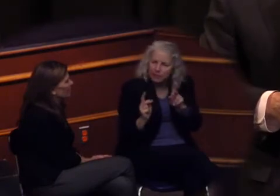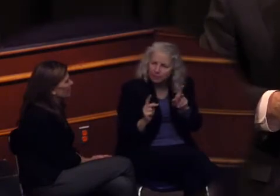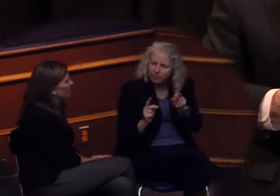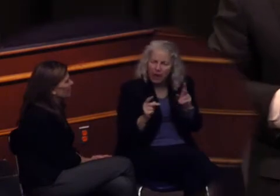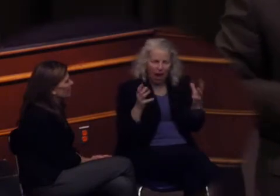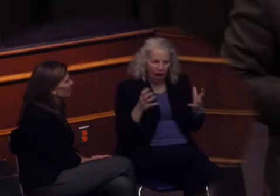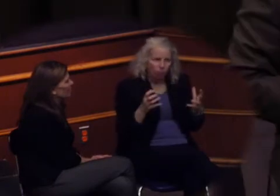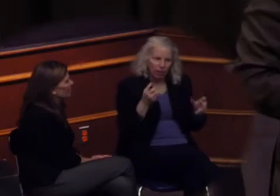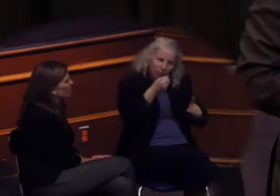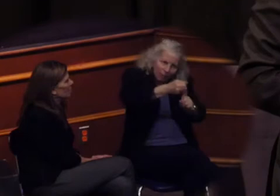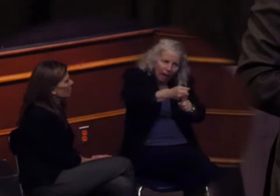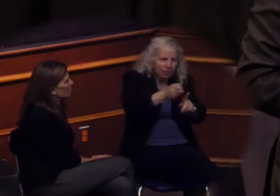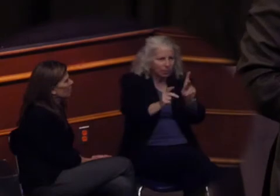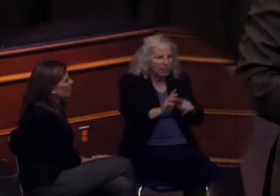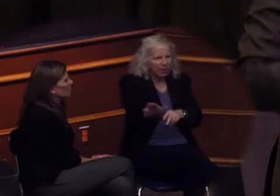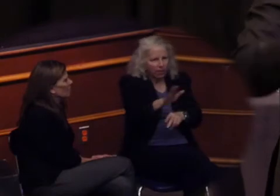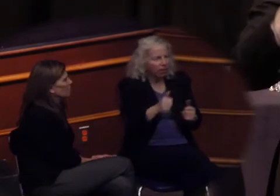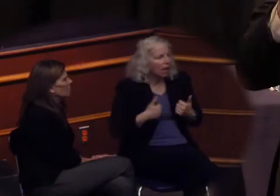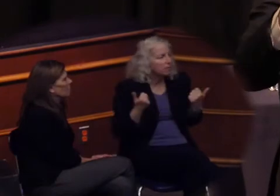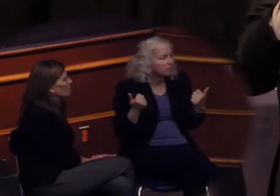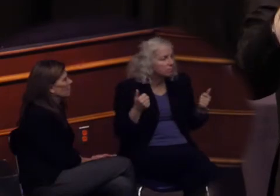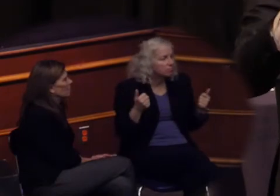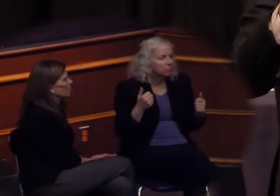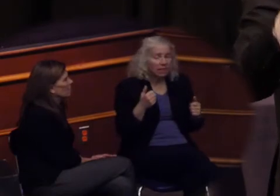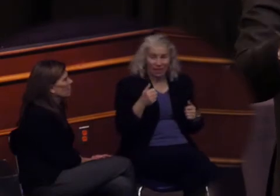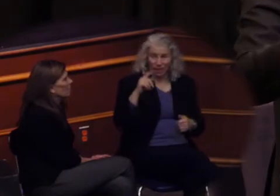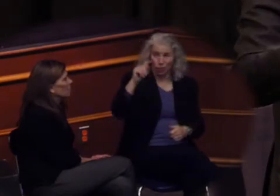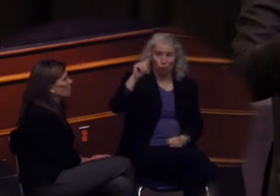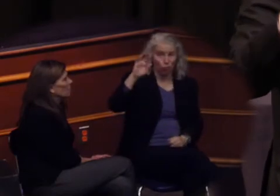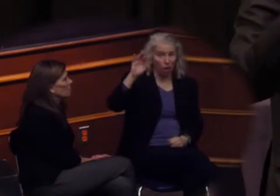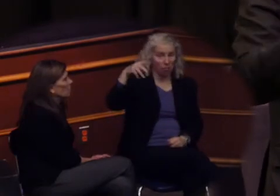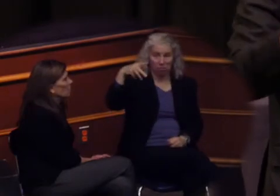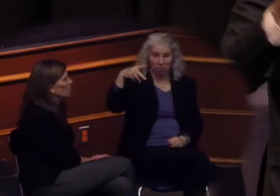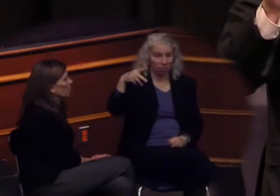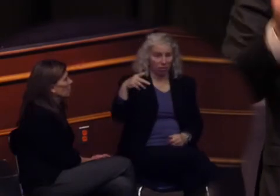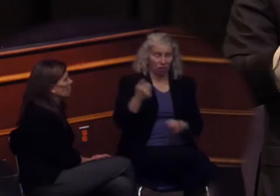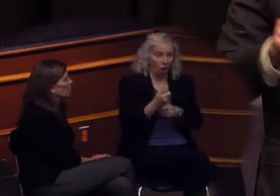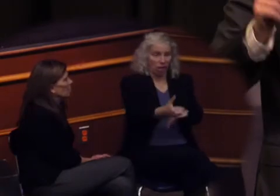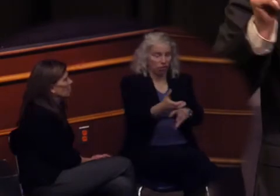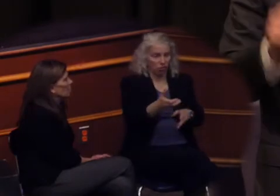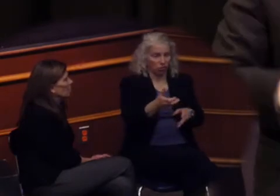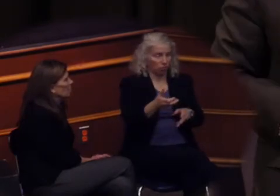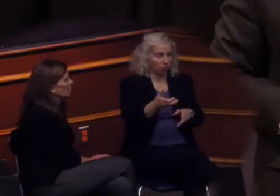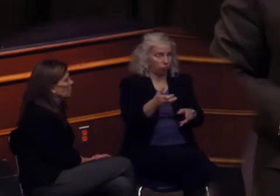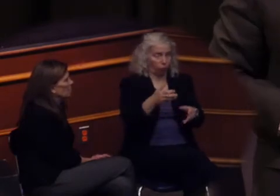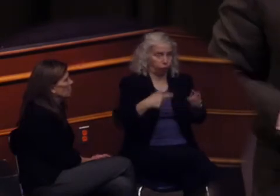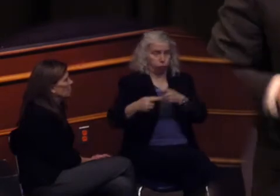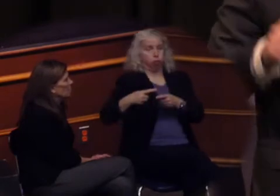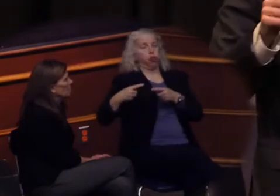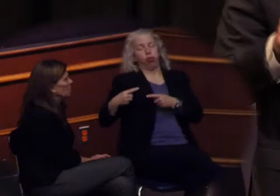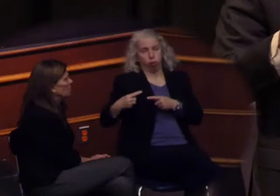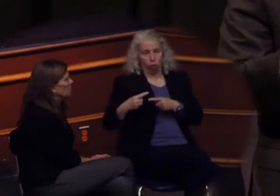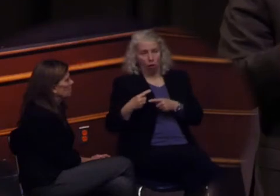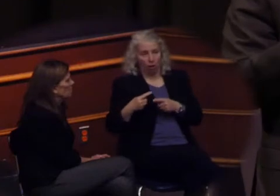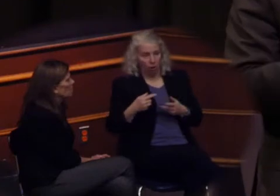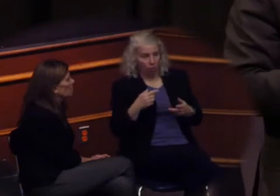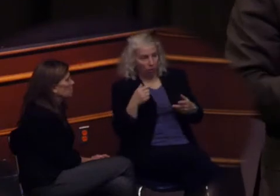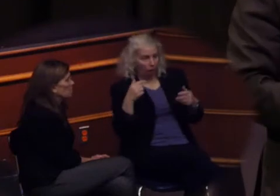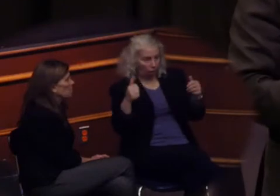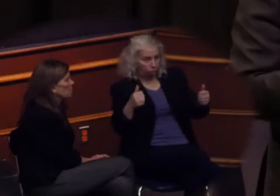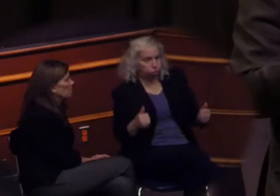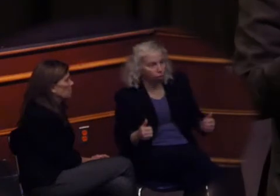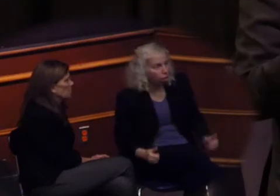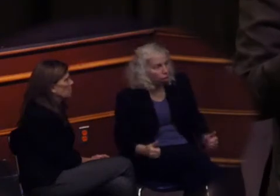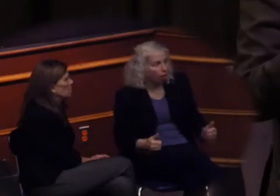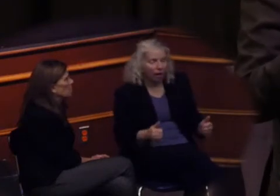difference in people's lives. With Trump taking us backwards every single day, it is more important than ever